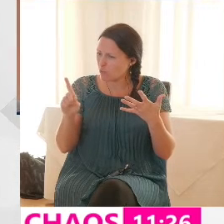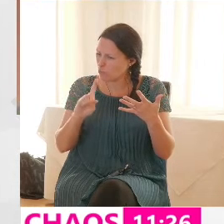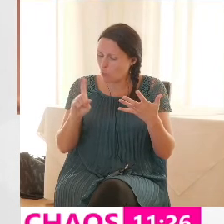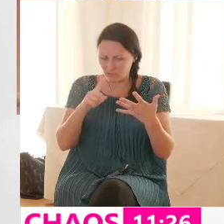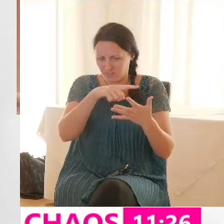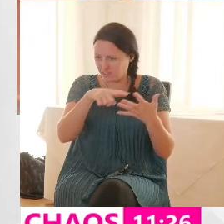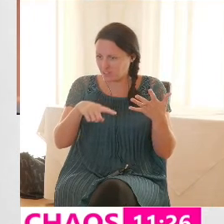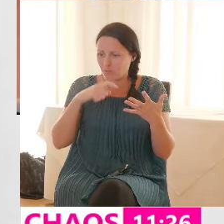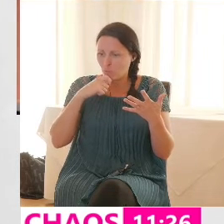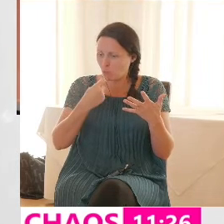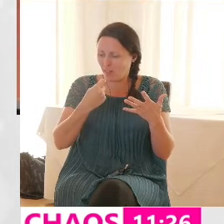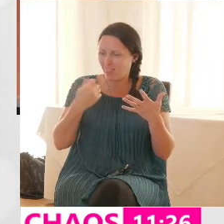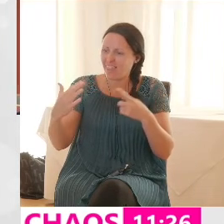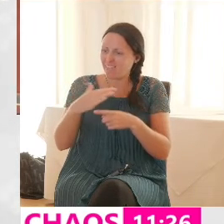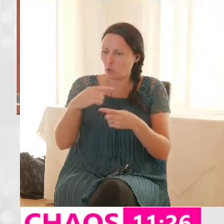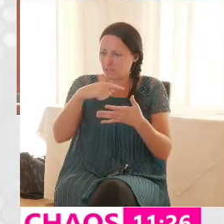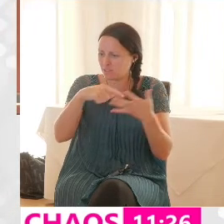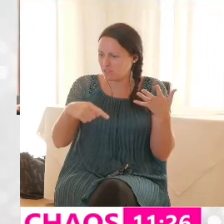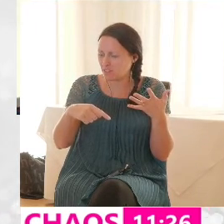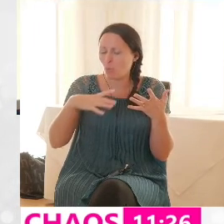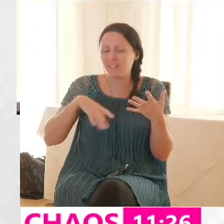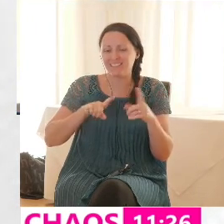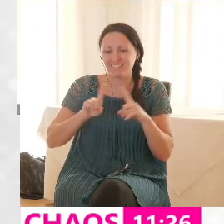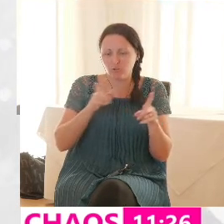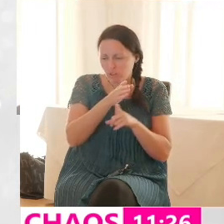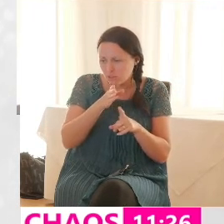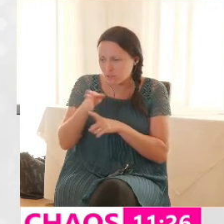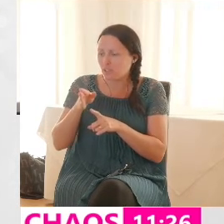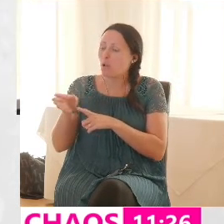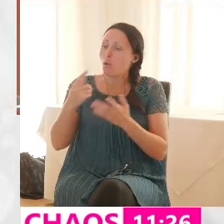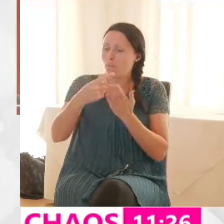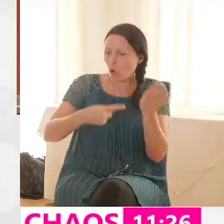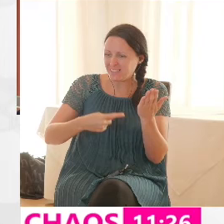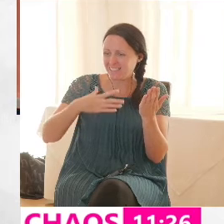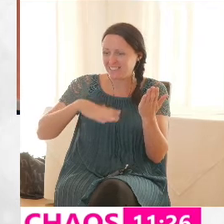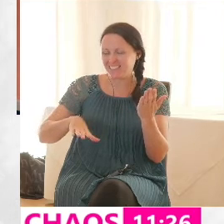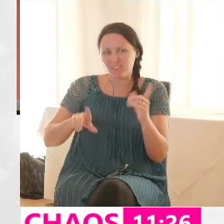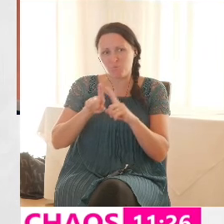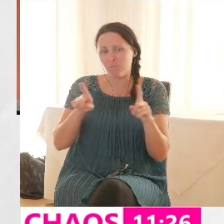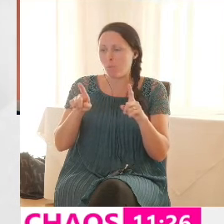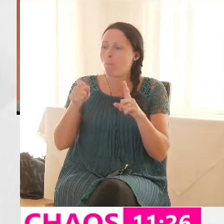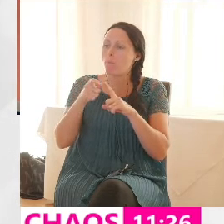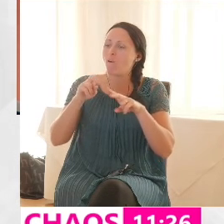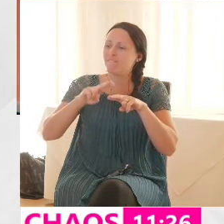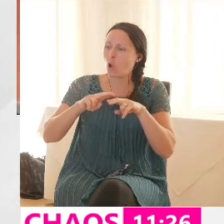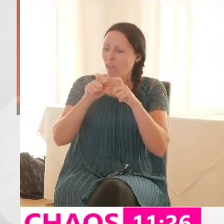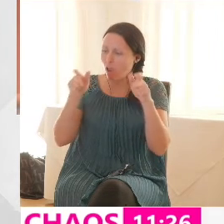sure that we need a multi-pronged approach, a couple of policies together, a portfolio of policies indeed.